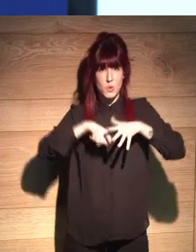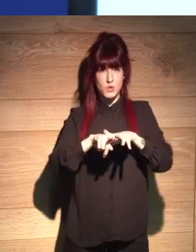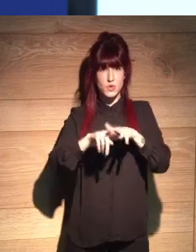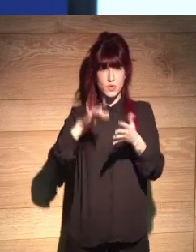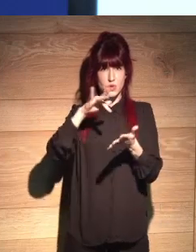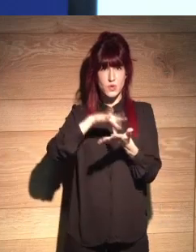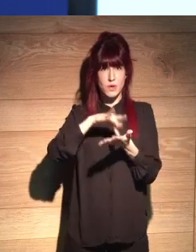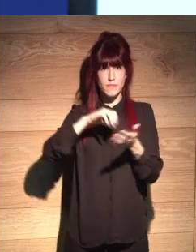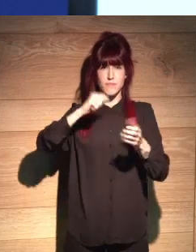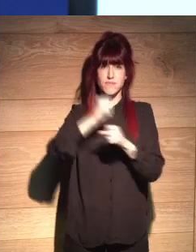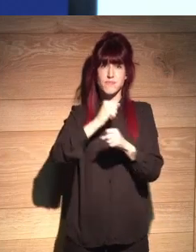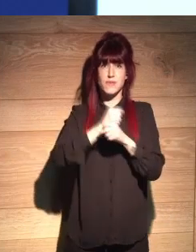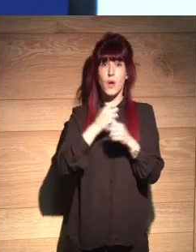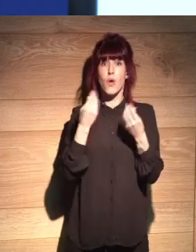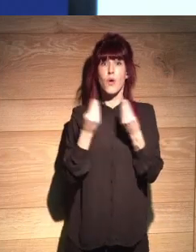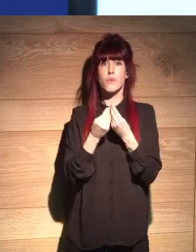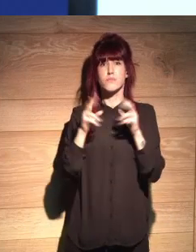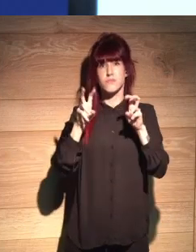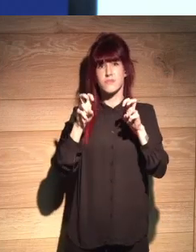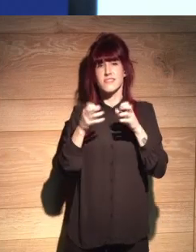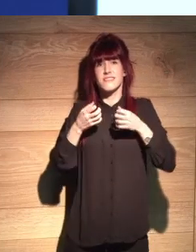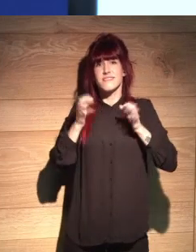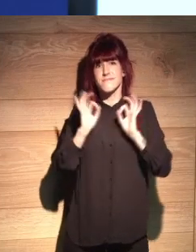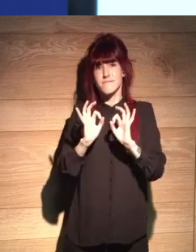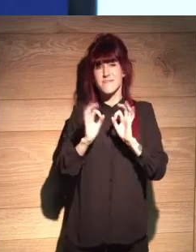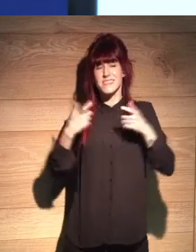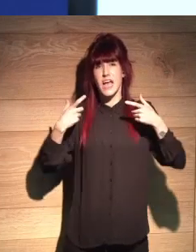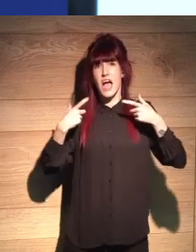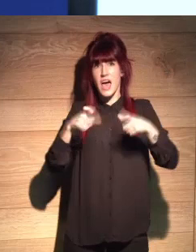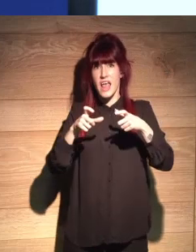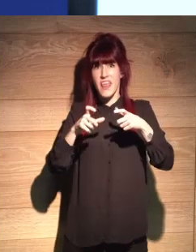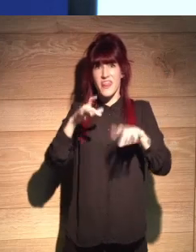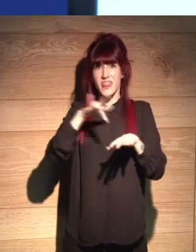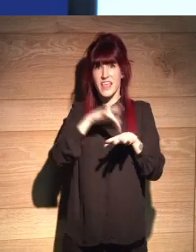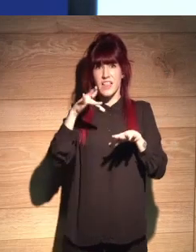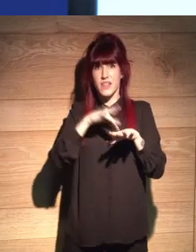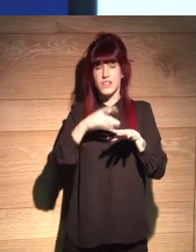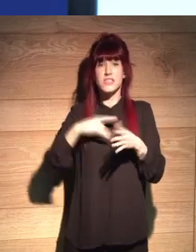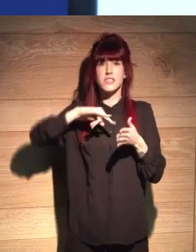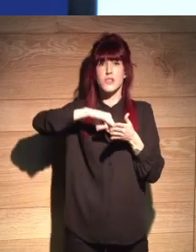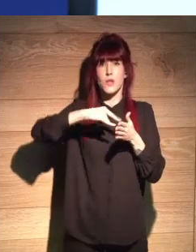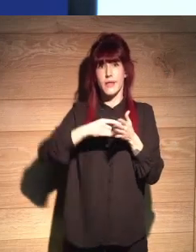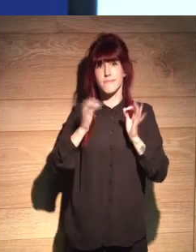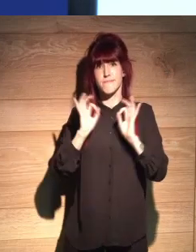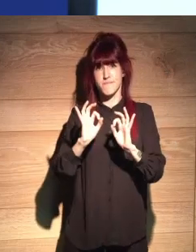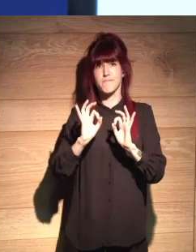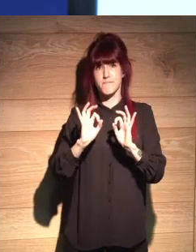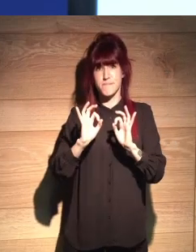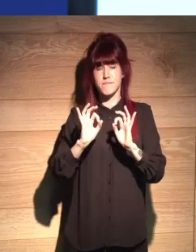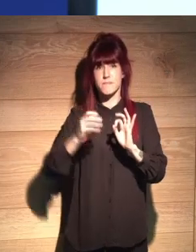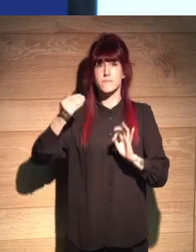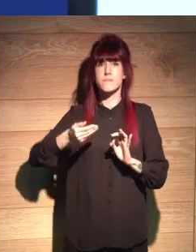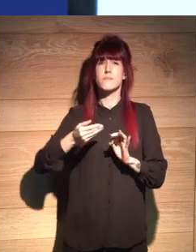and specifically in the area with digitalization and technology. It's important because it